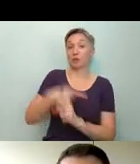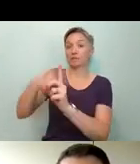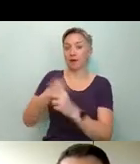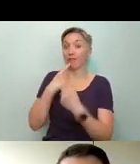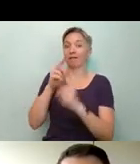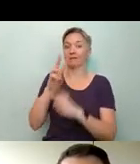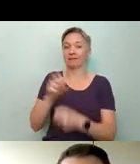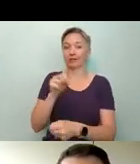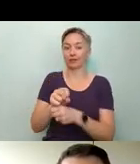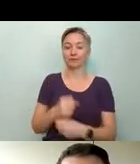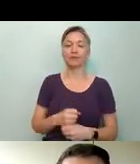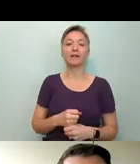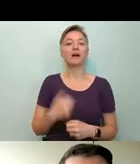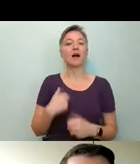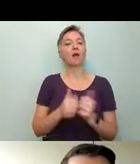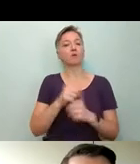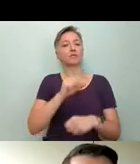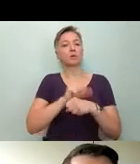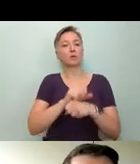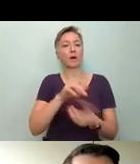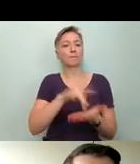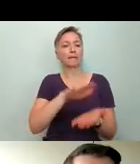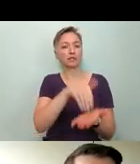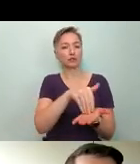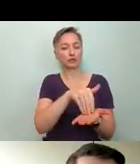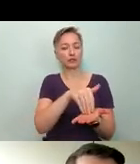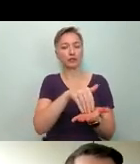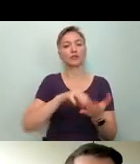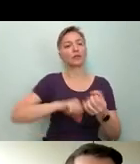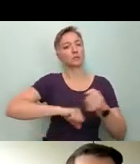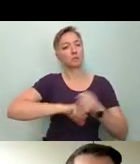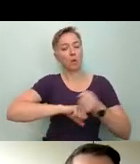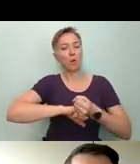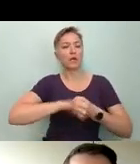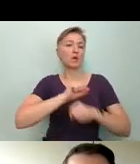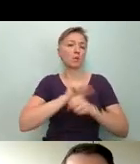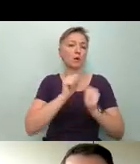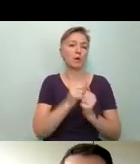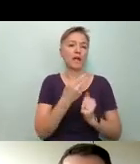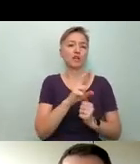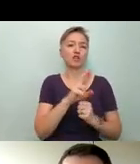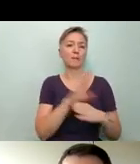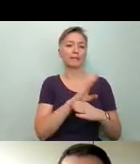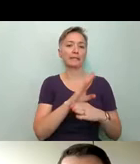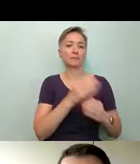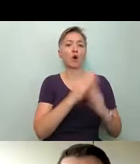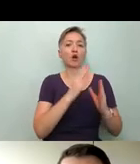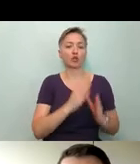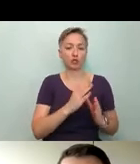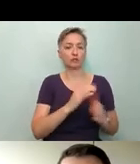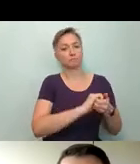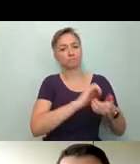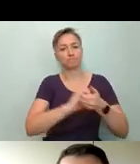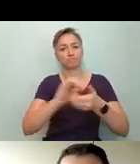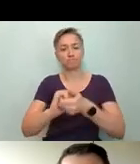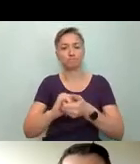mainly in the medical center areas, supporting and working closely with the HR business partners on the many different things